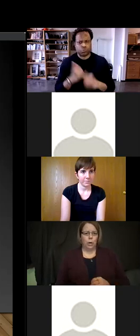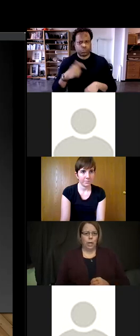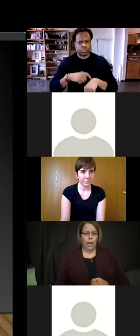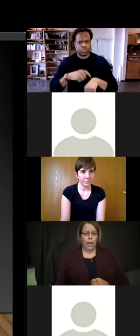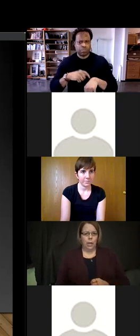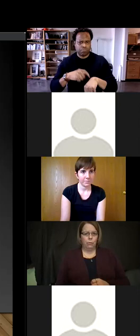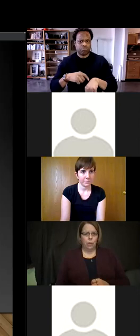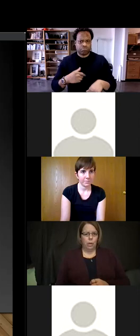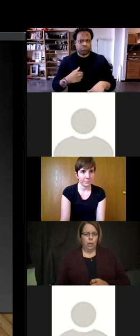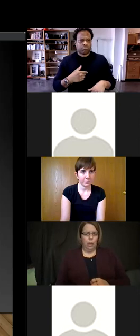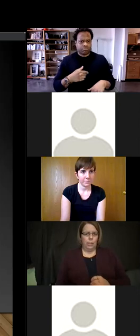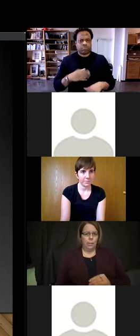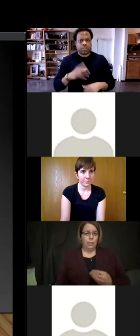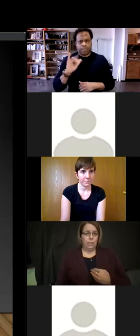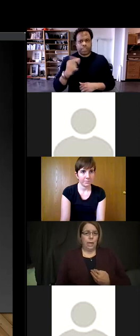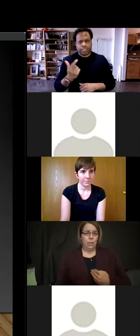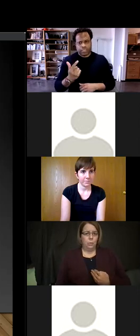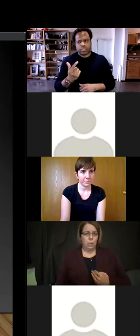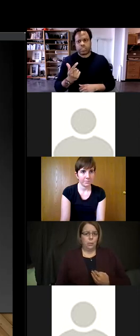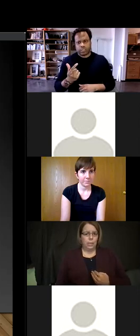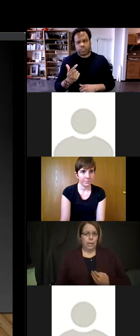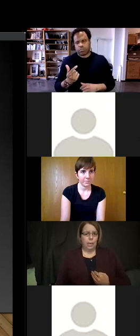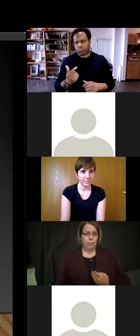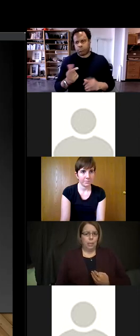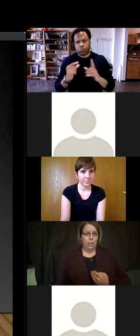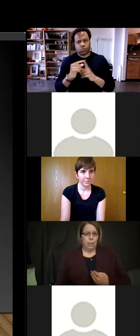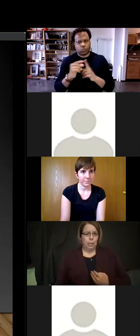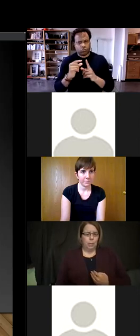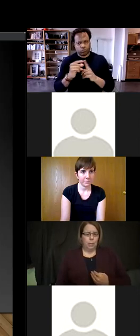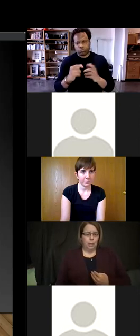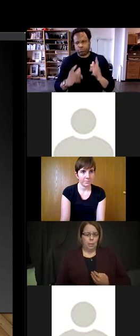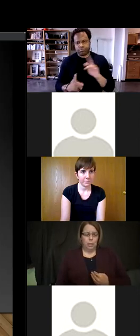equipment that you already have. And something that I use all the time